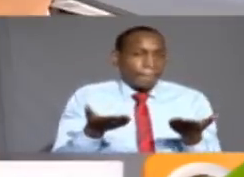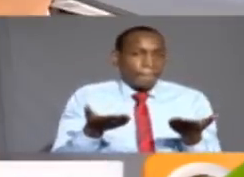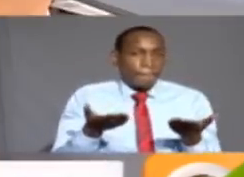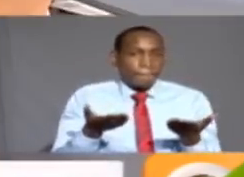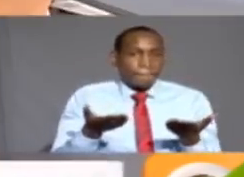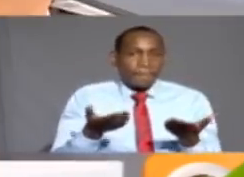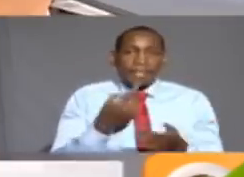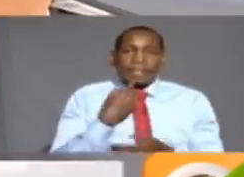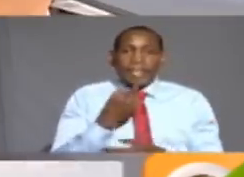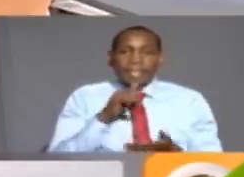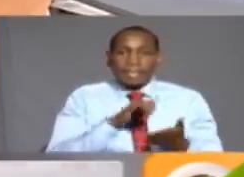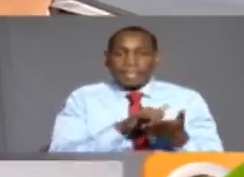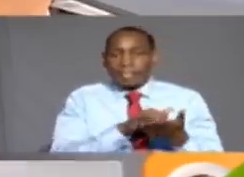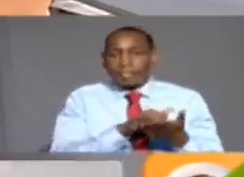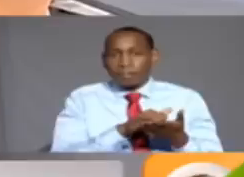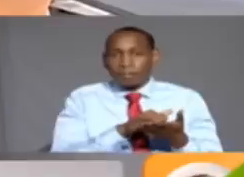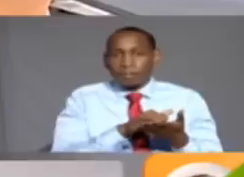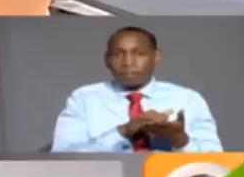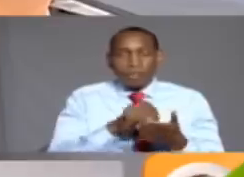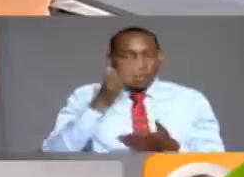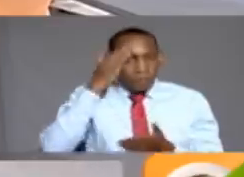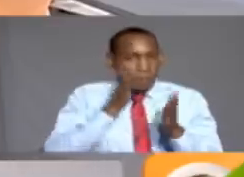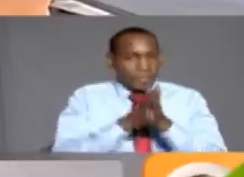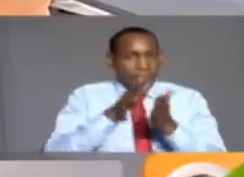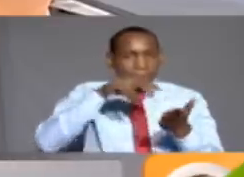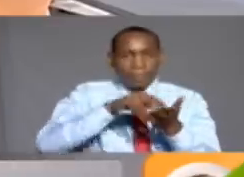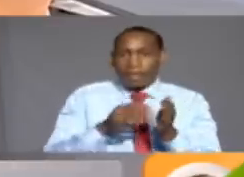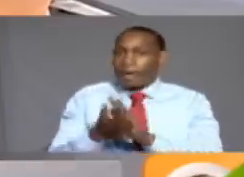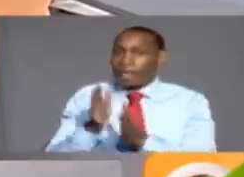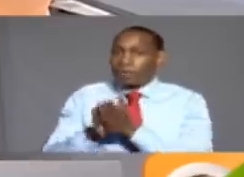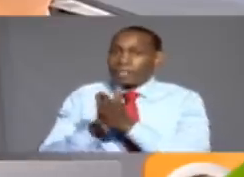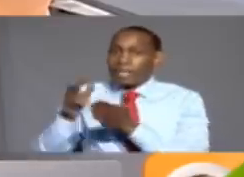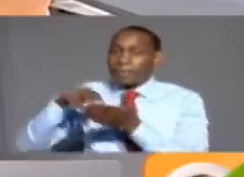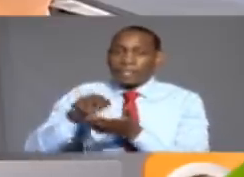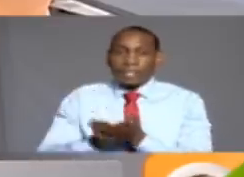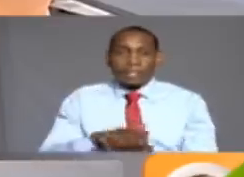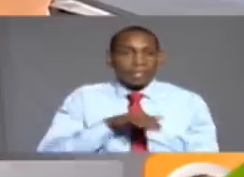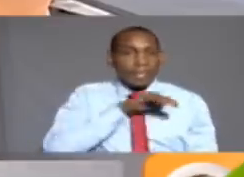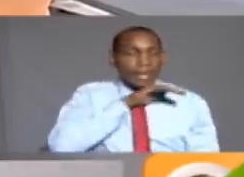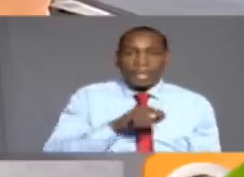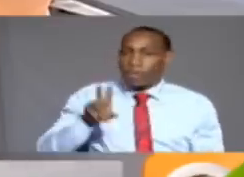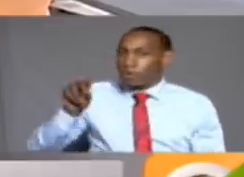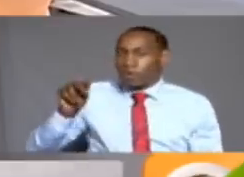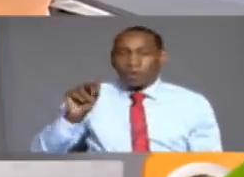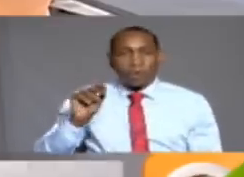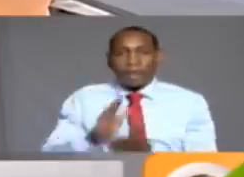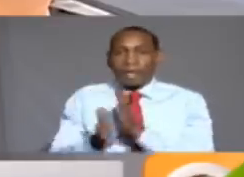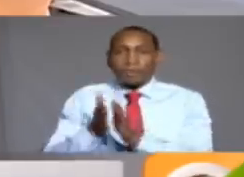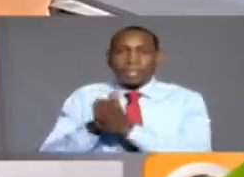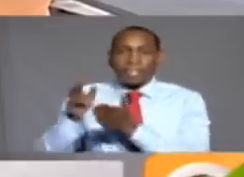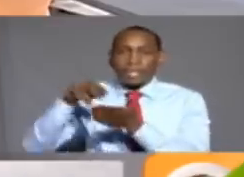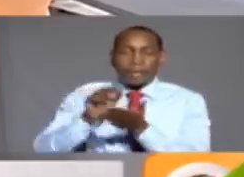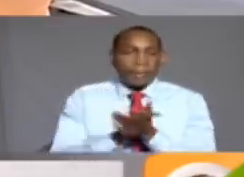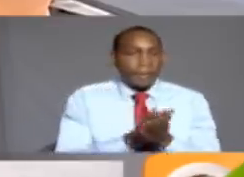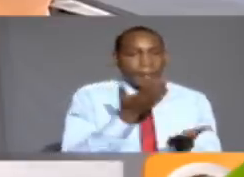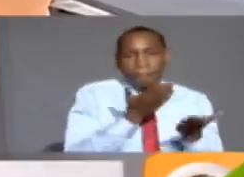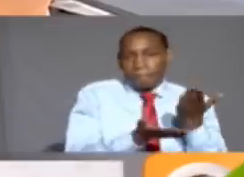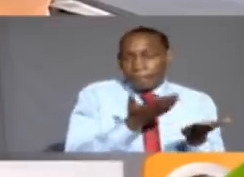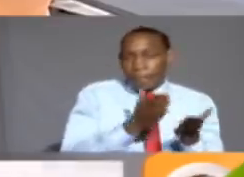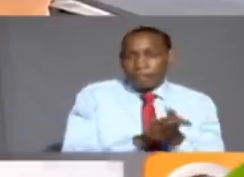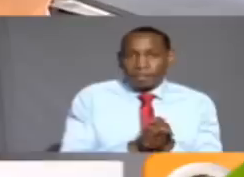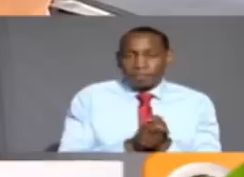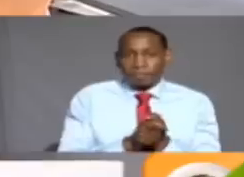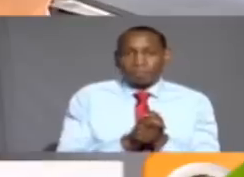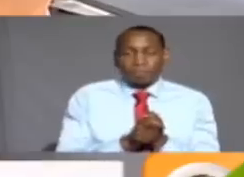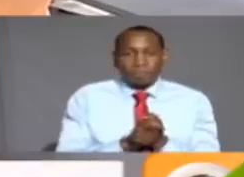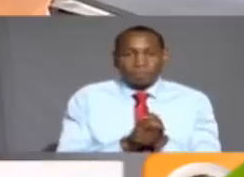candidate and telling them, you know, you are a candidate. We don't have a candidate. Your candidate is right. No, we don't have a candidate. Uh-huh. Then it could be. I've just put it on record.